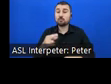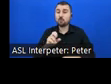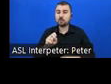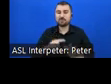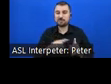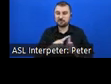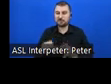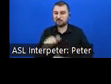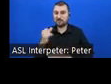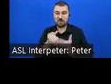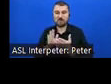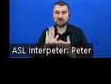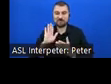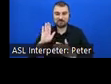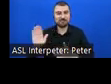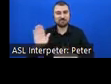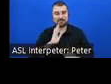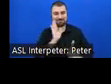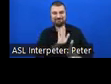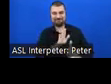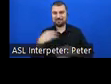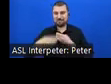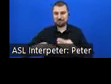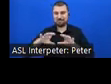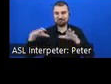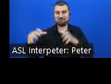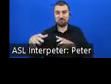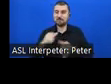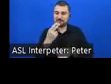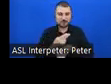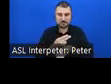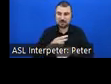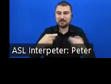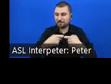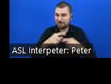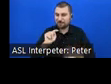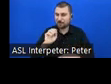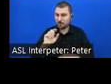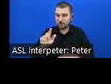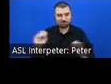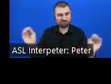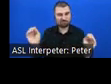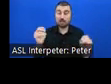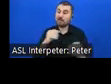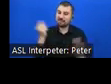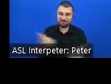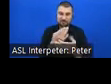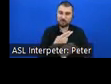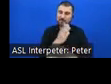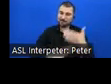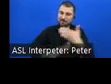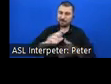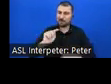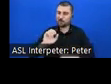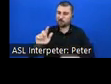his generation, they were not using electric tools. Everything was entirely using hand tools. So you can